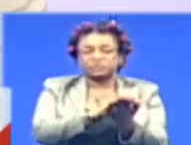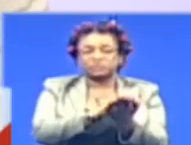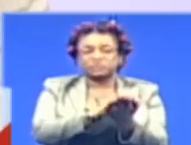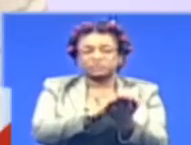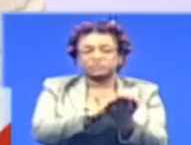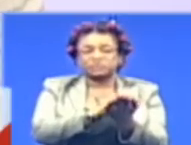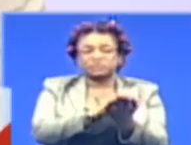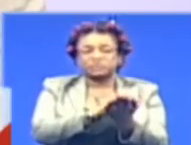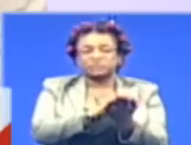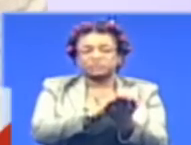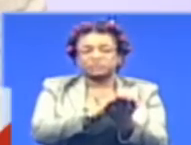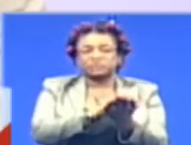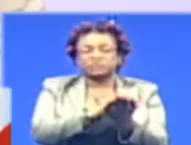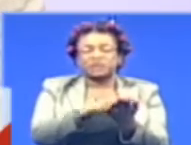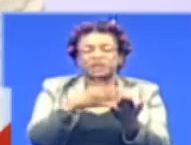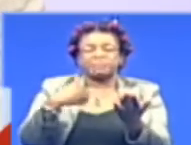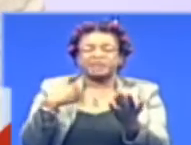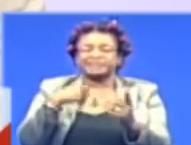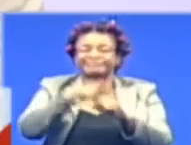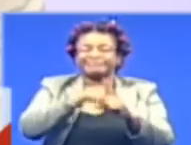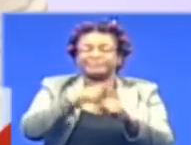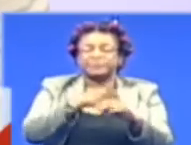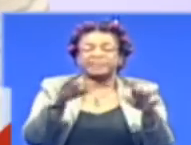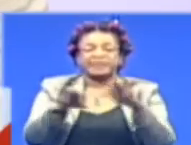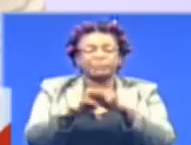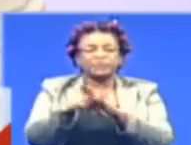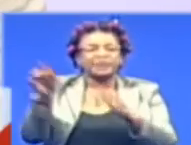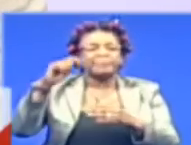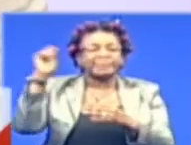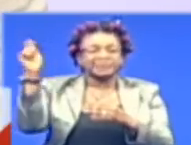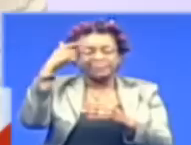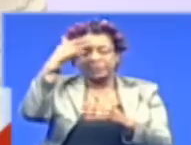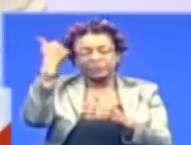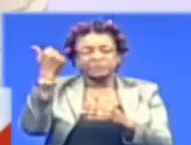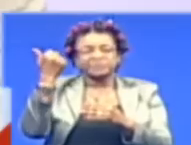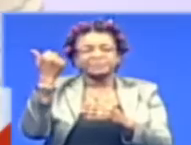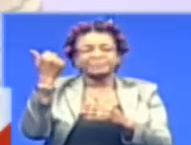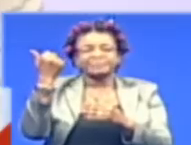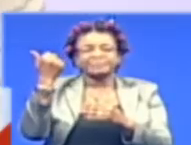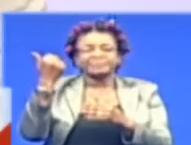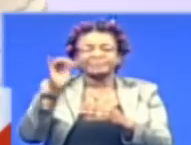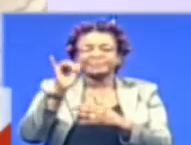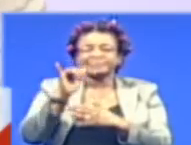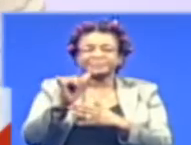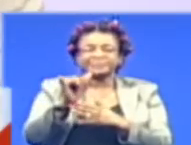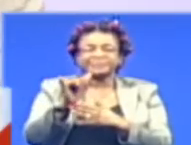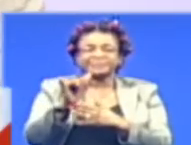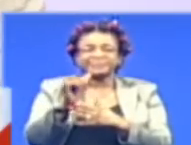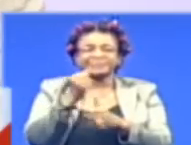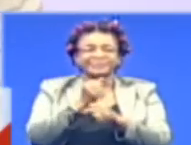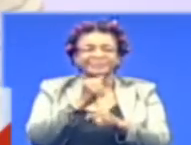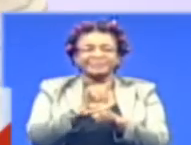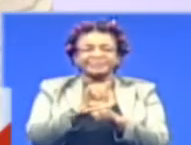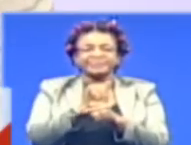being spearheaded by none other than the deputy president. Because at the end of the day, it is multifaceted tax,